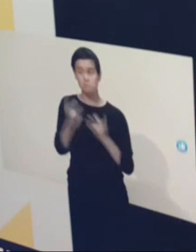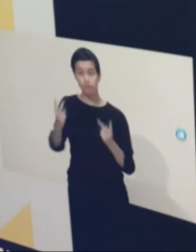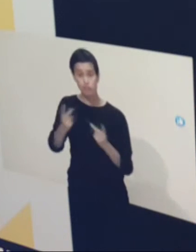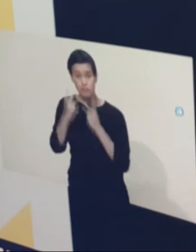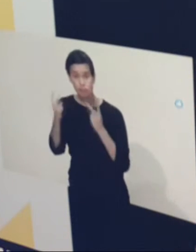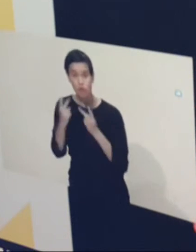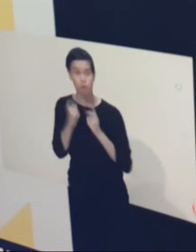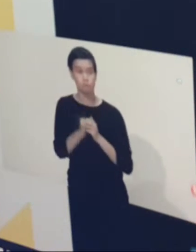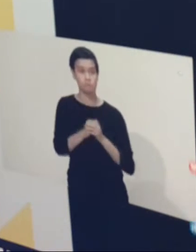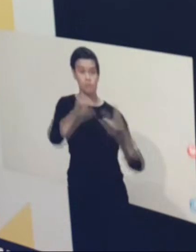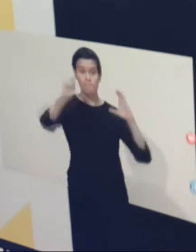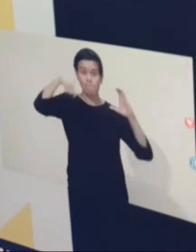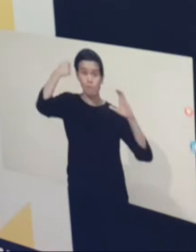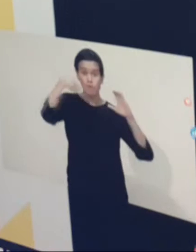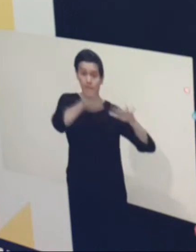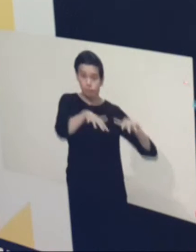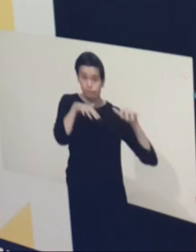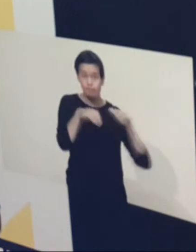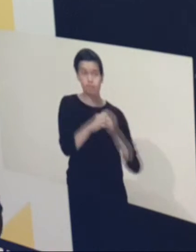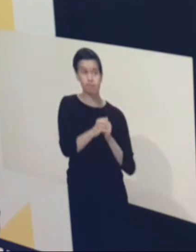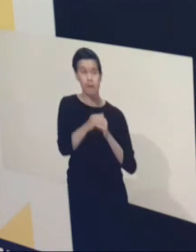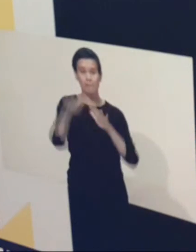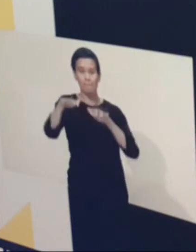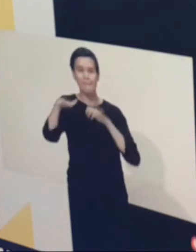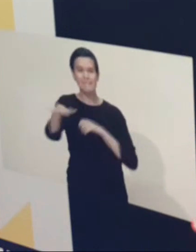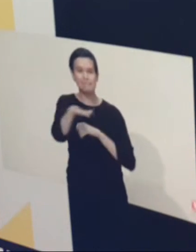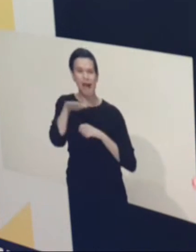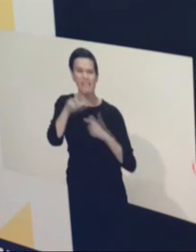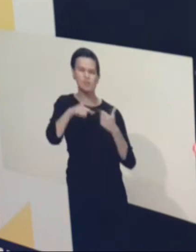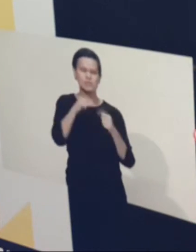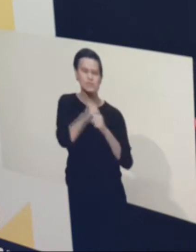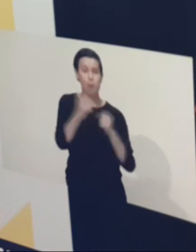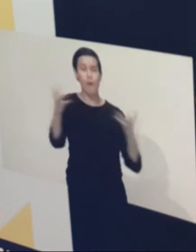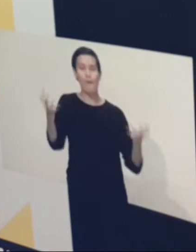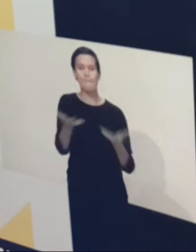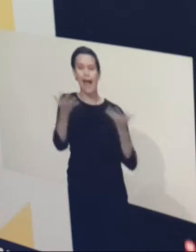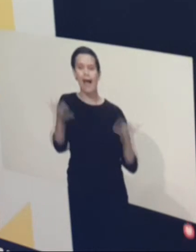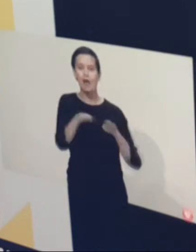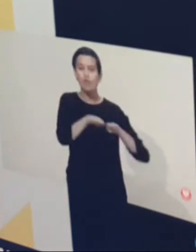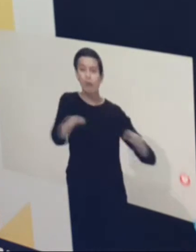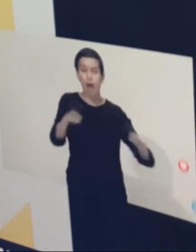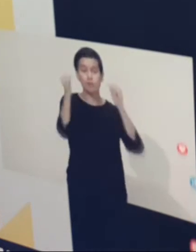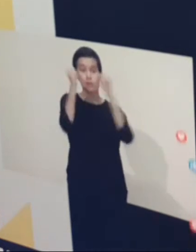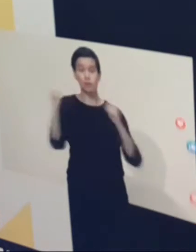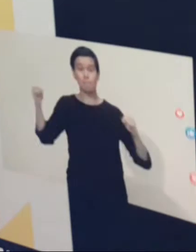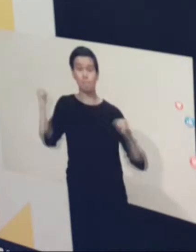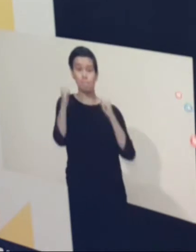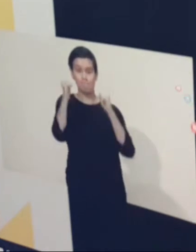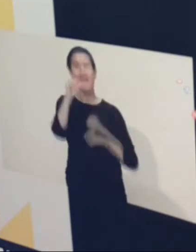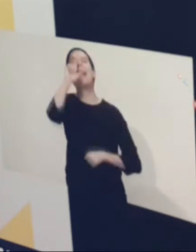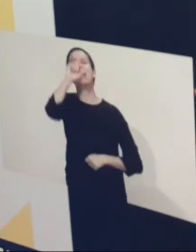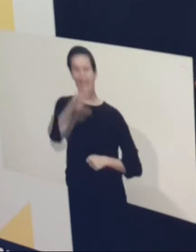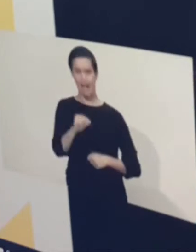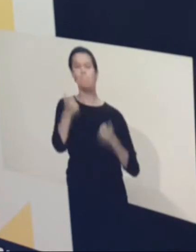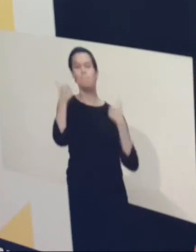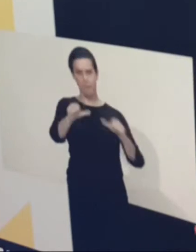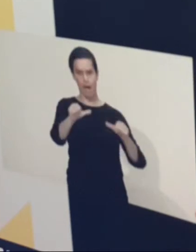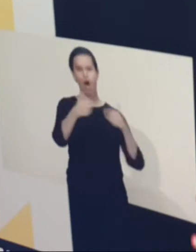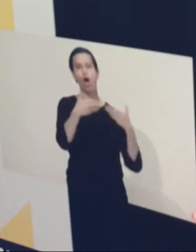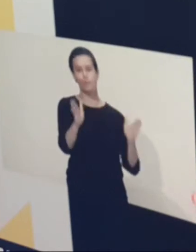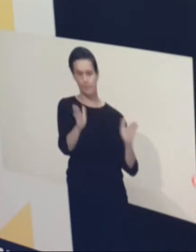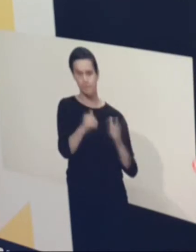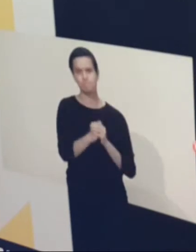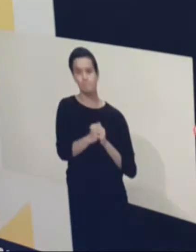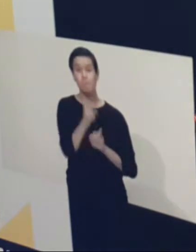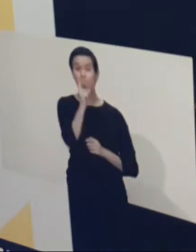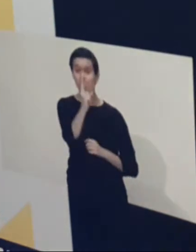restaurants, cinemas, and other public spaces, including playgrounds and gyms, can reopen. All will be required to have